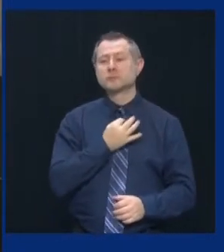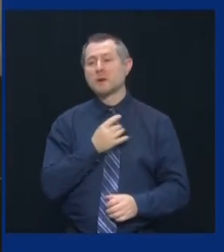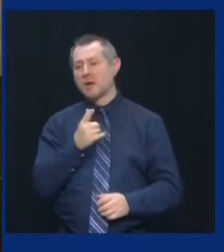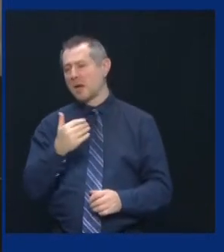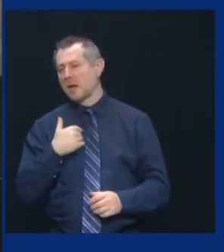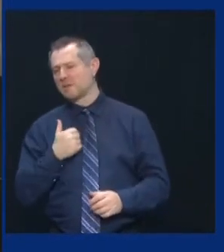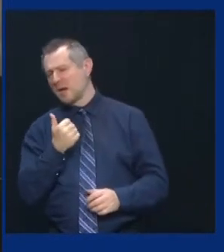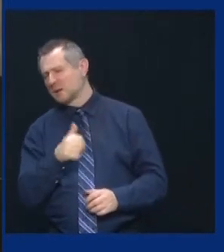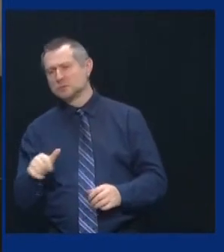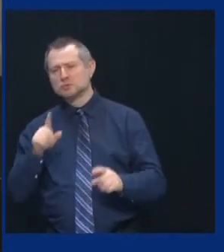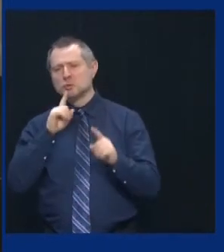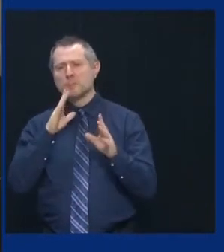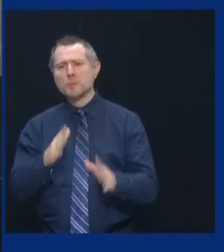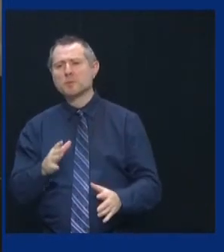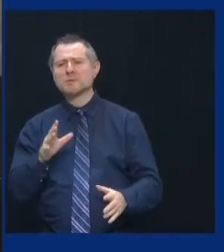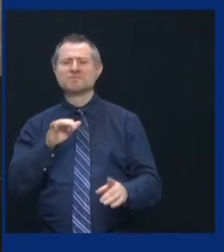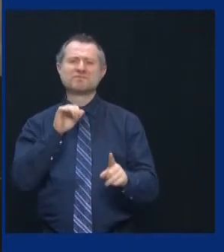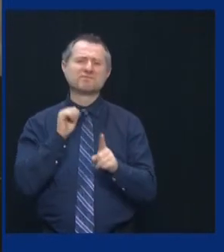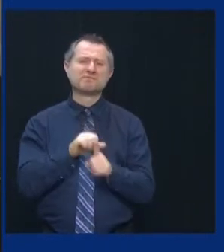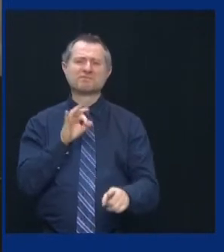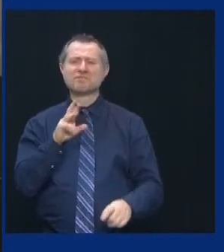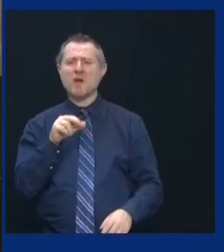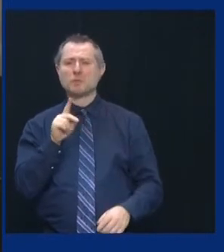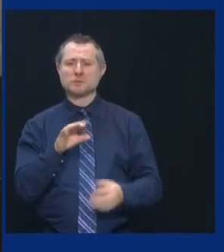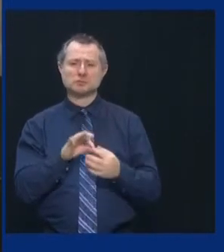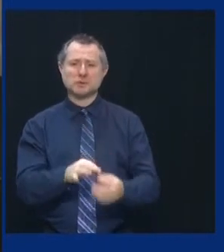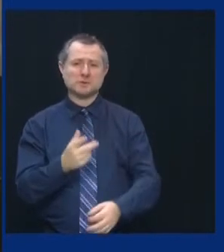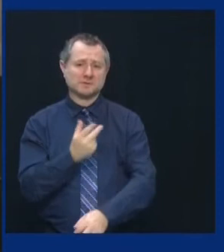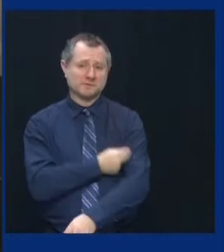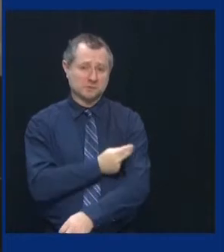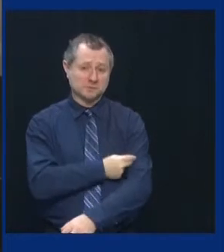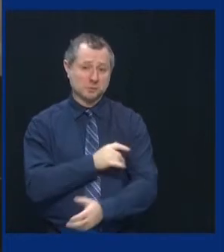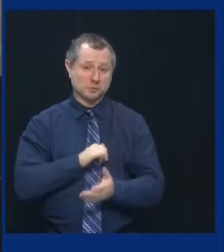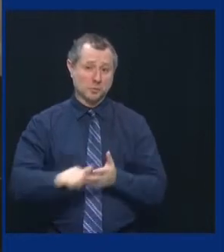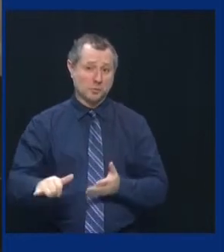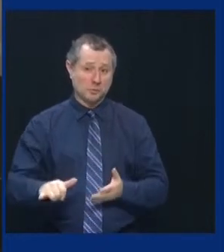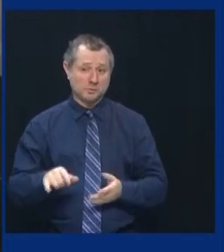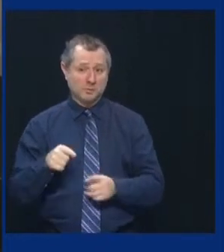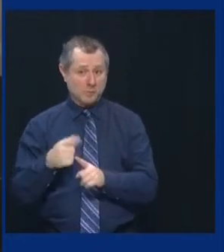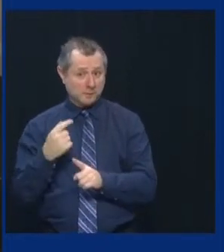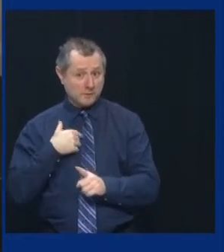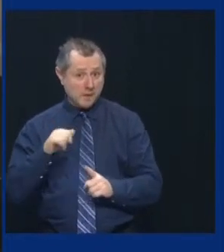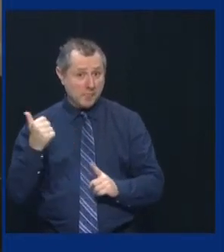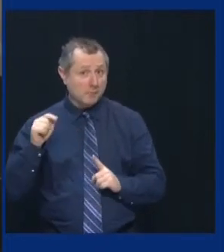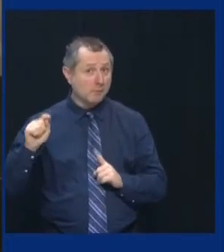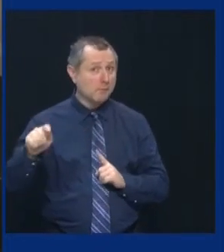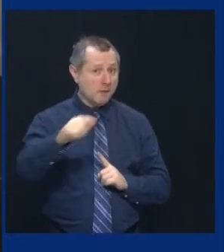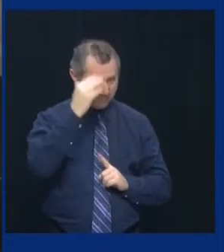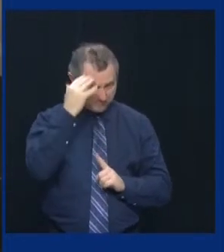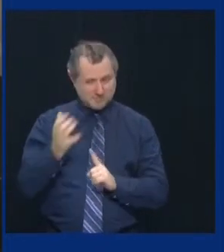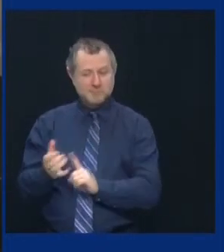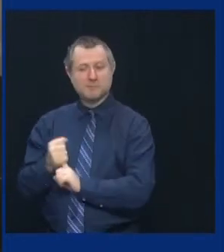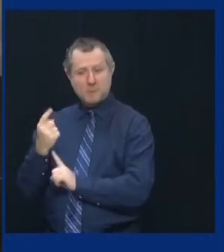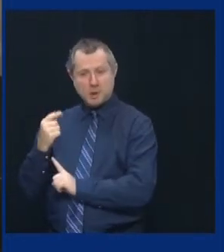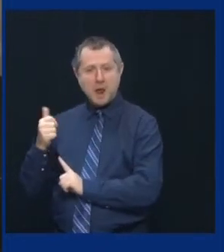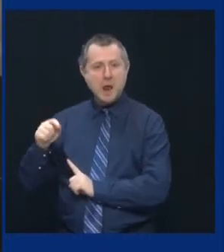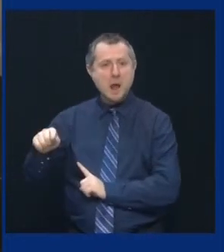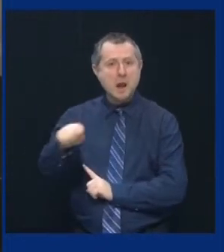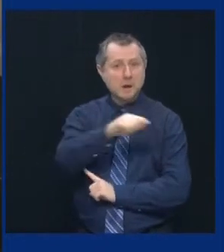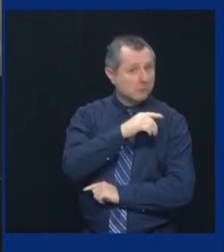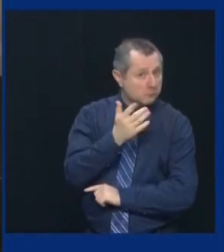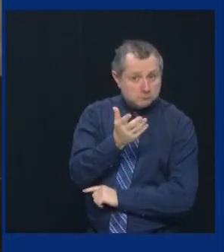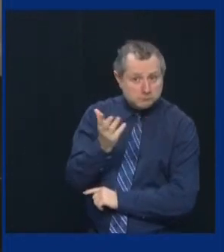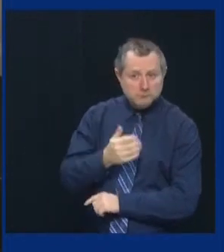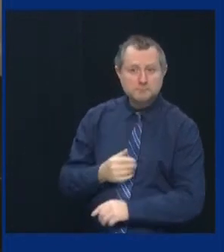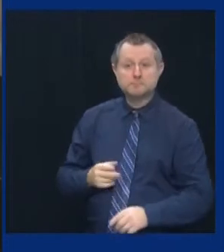of fraud involving the vaccine in the state, with any other providers. Have you received any information on that?